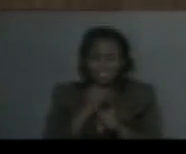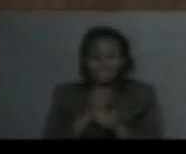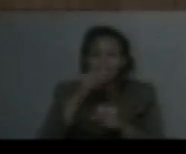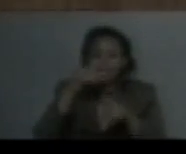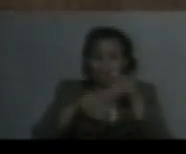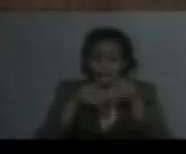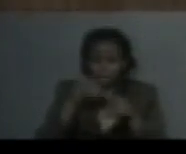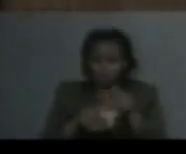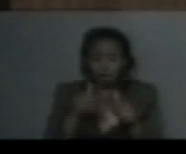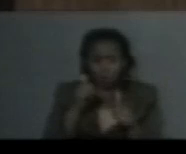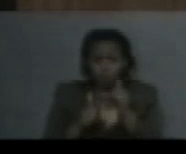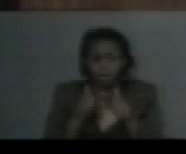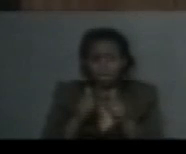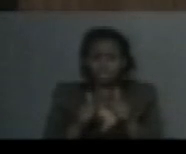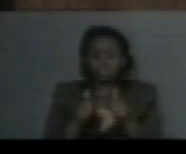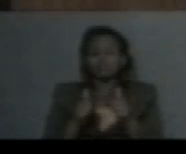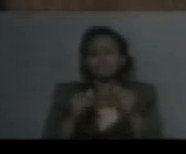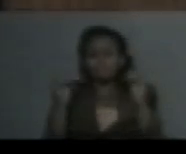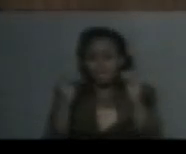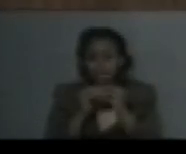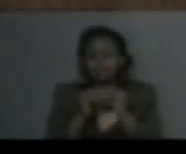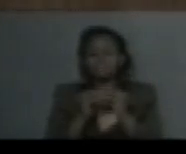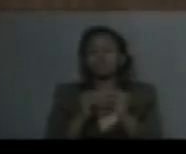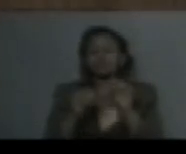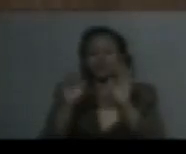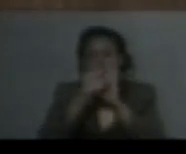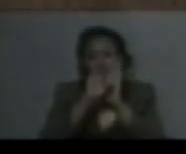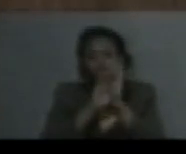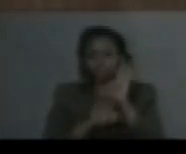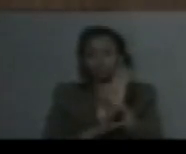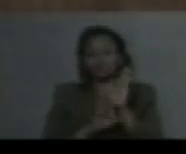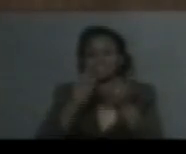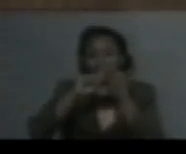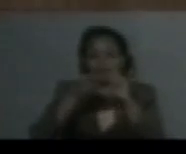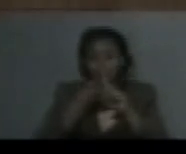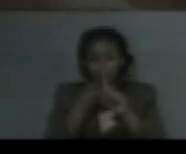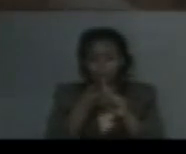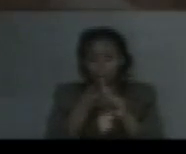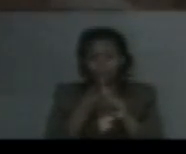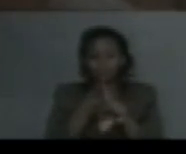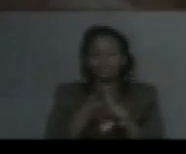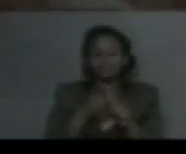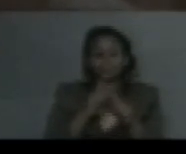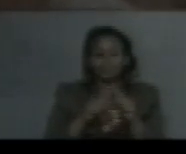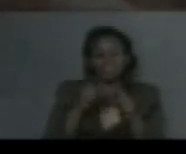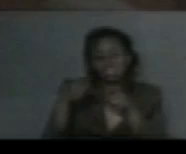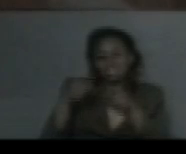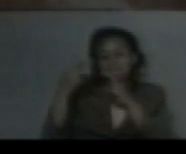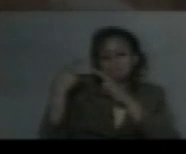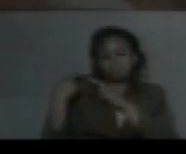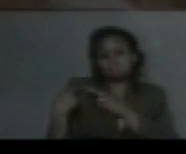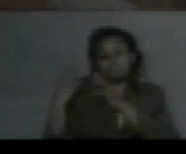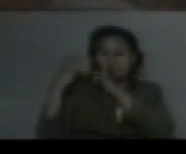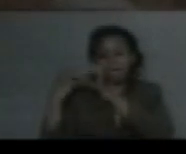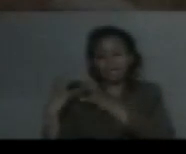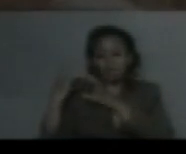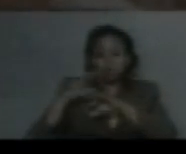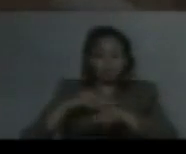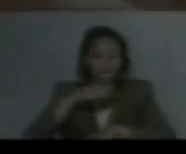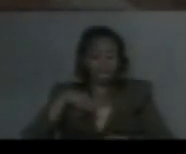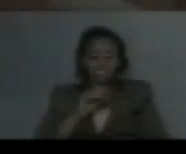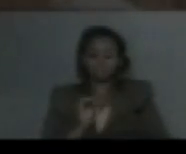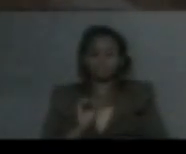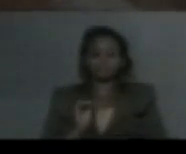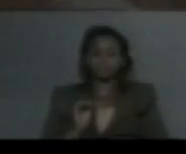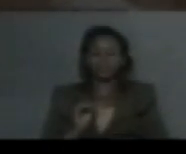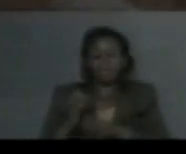election which fits with the provisions of the Constitution. That burden is not on us. The burden on us